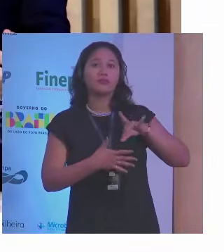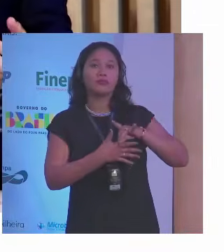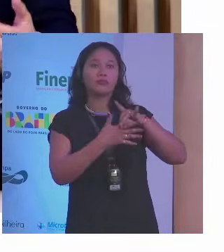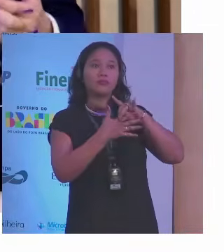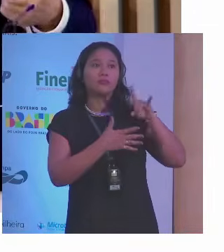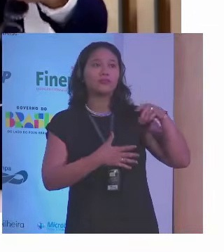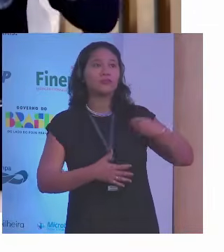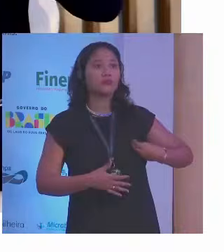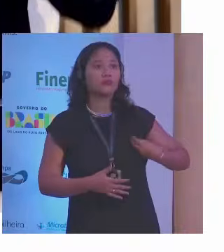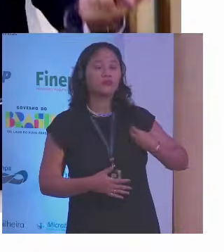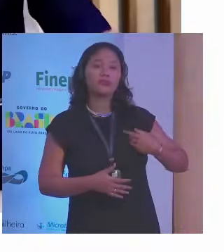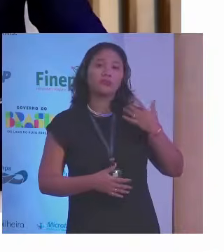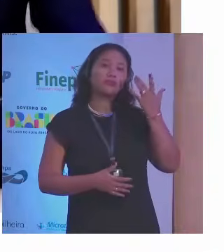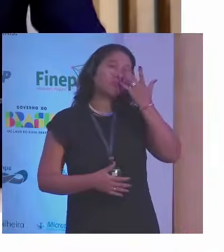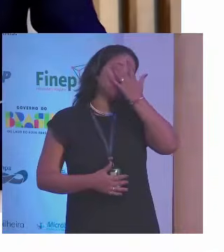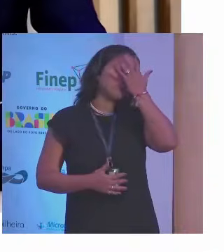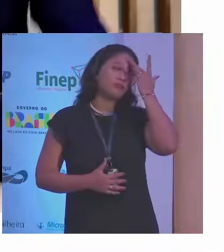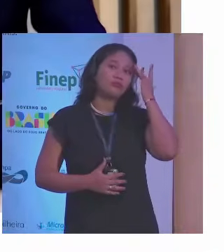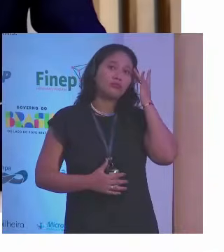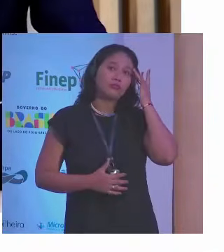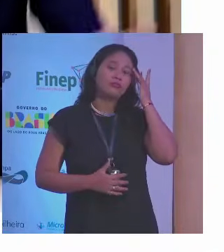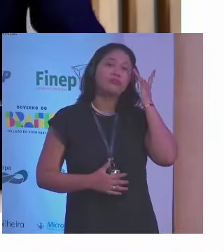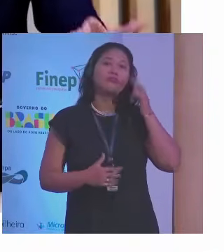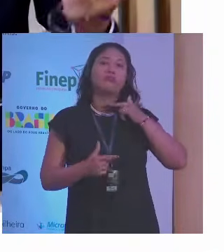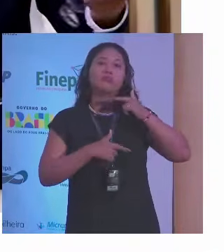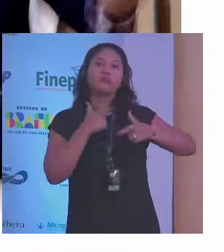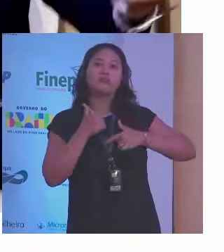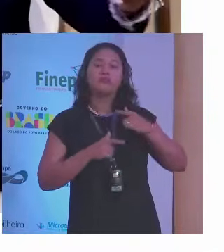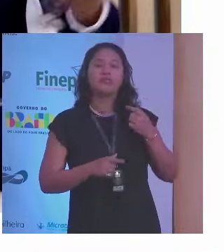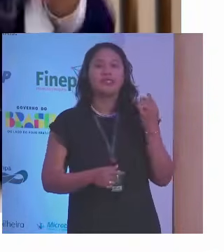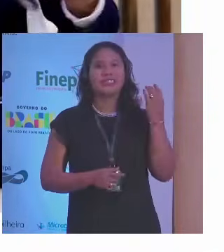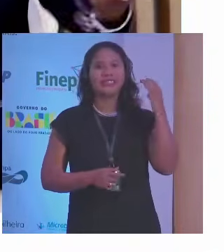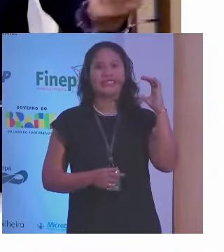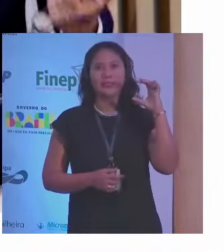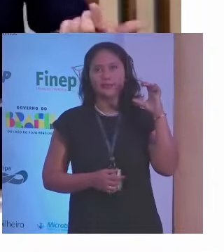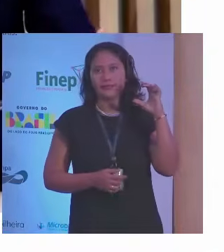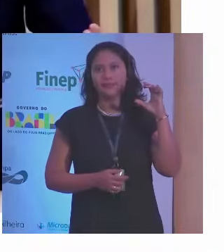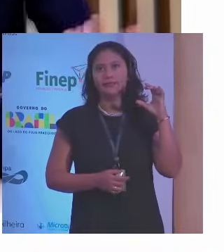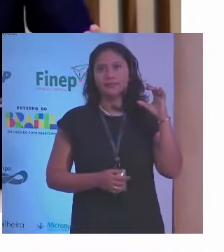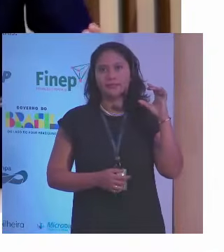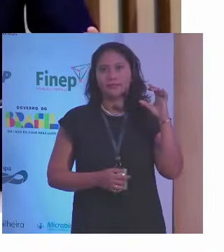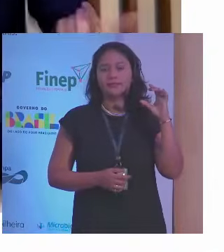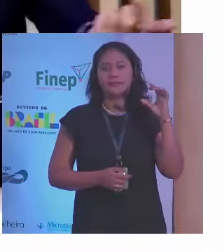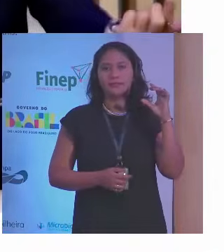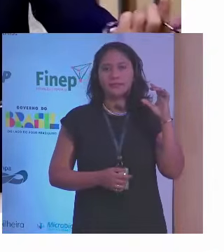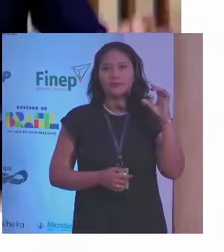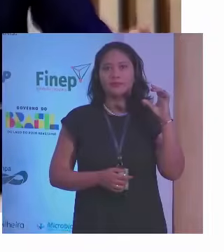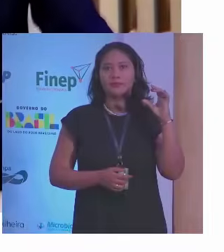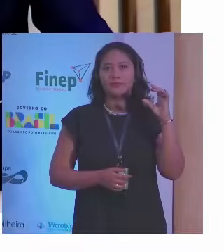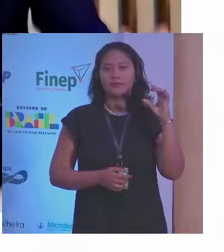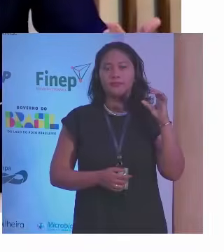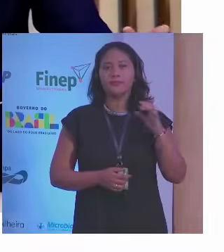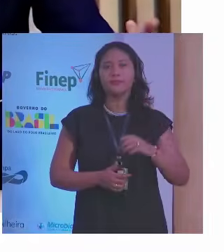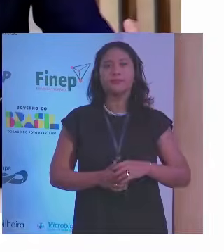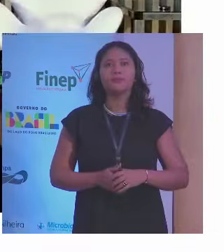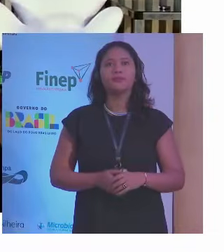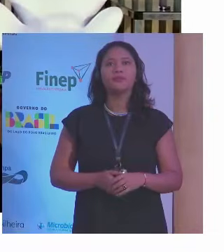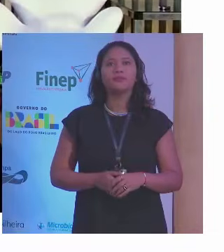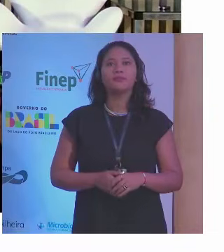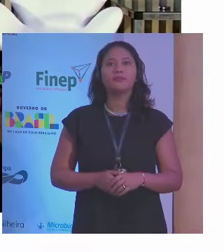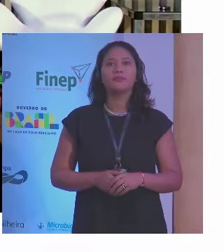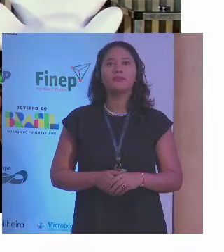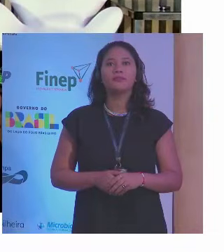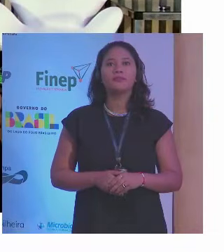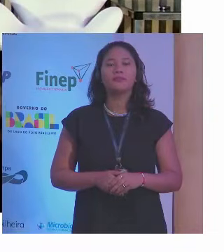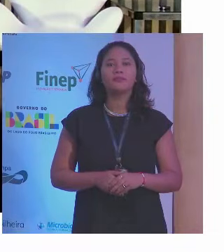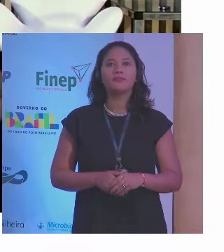Mercator. And you could have this conversation with her, that is from scientist to scientist about this, and it would probably more be